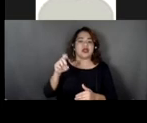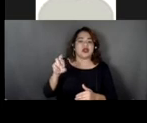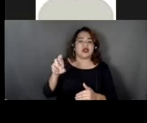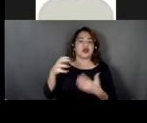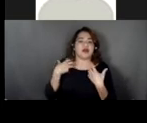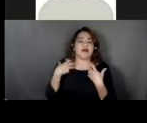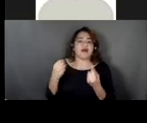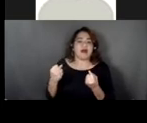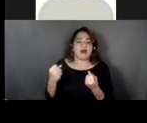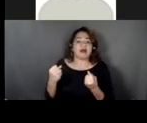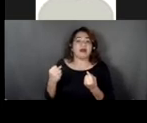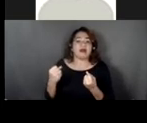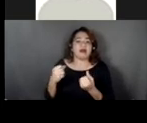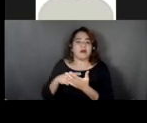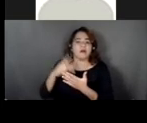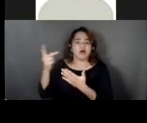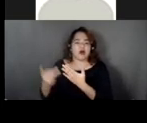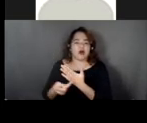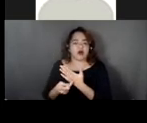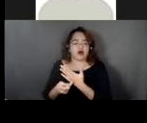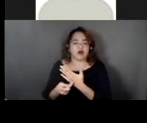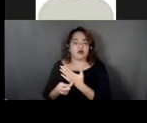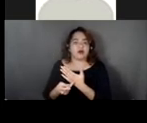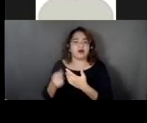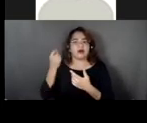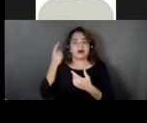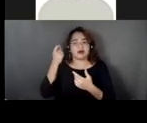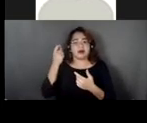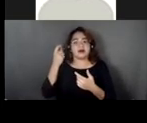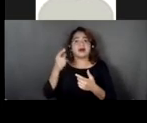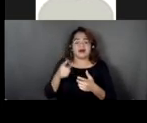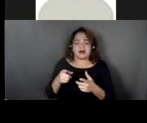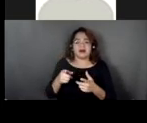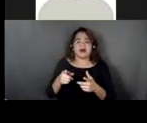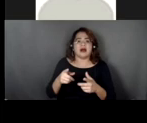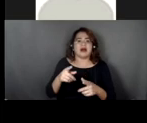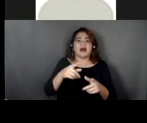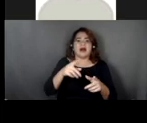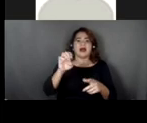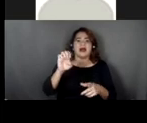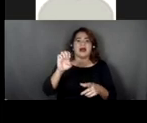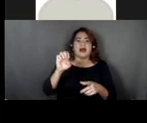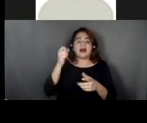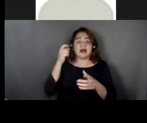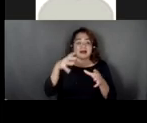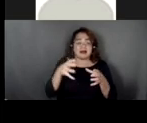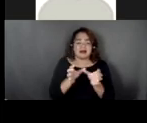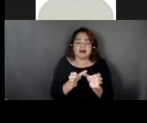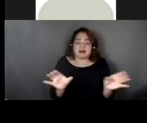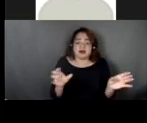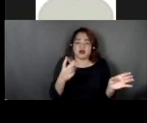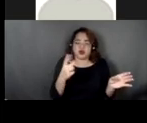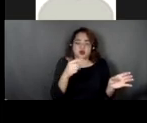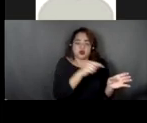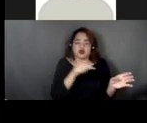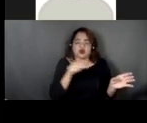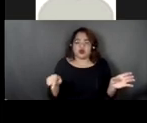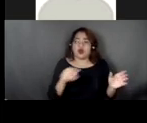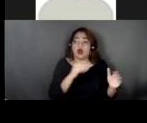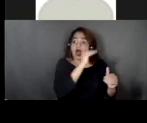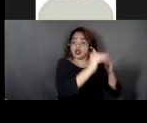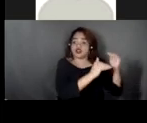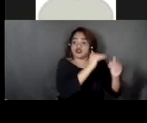health program, separate from, but very, very much informed by the Empower program. And so they have their own